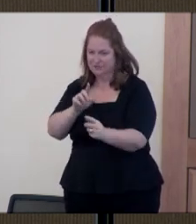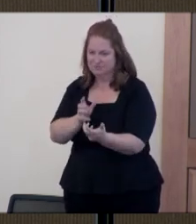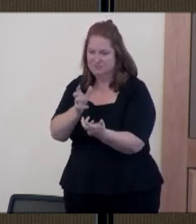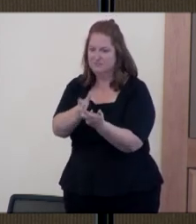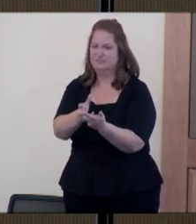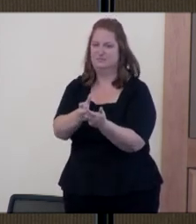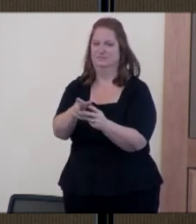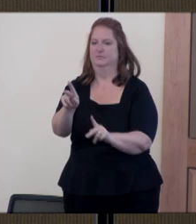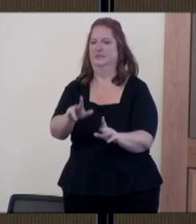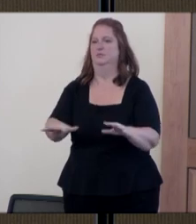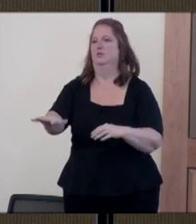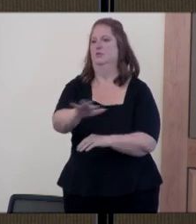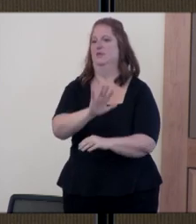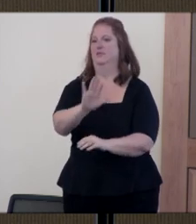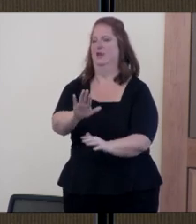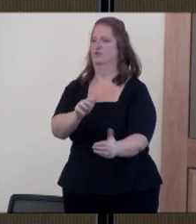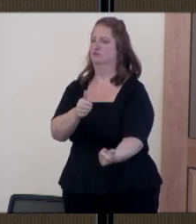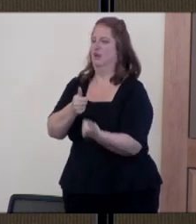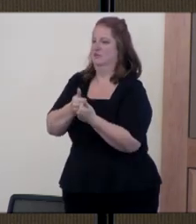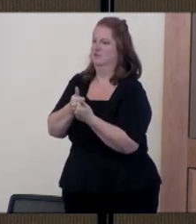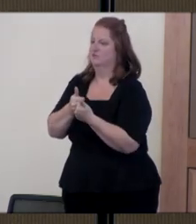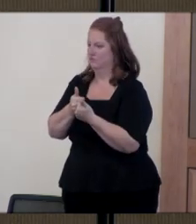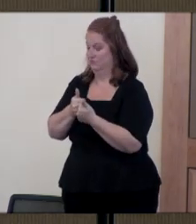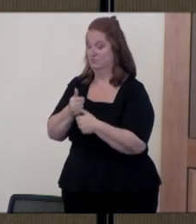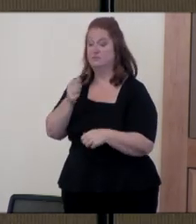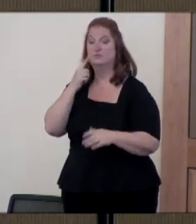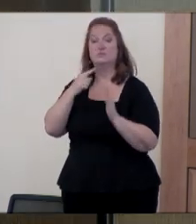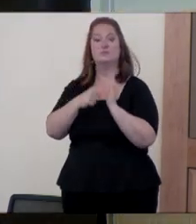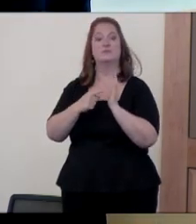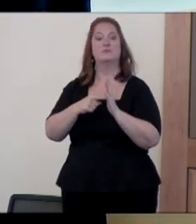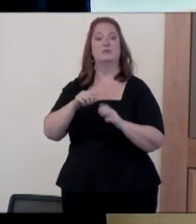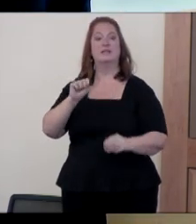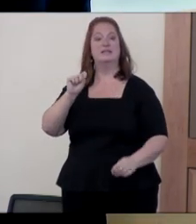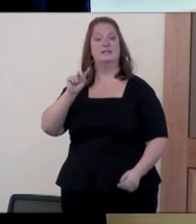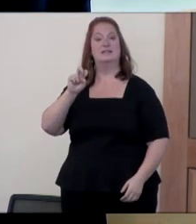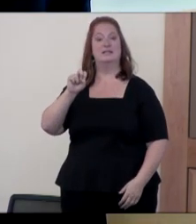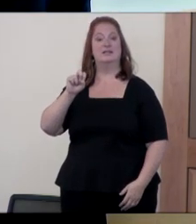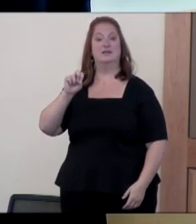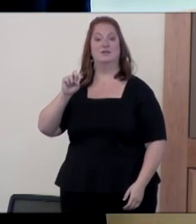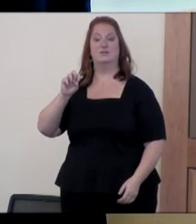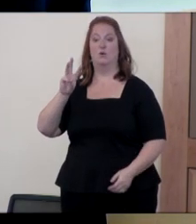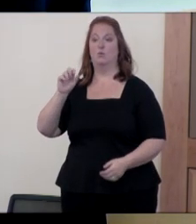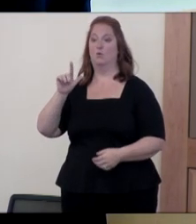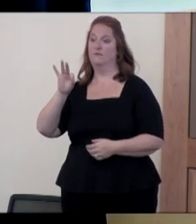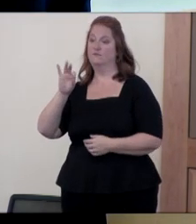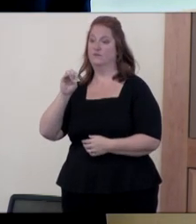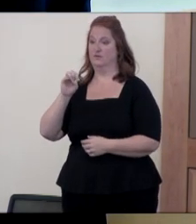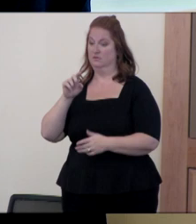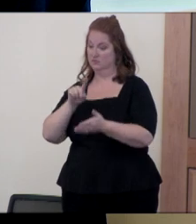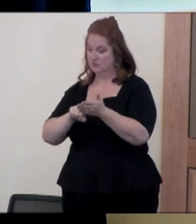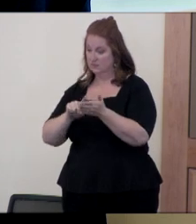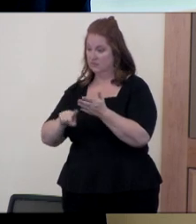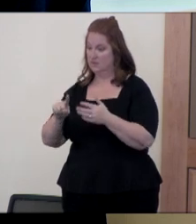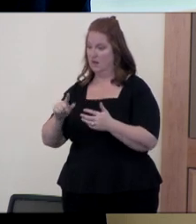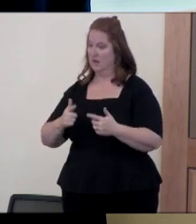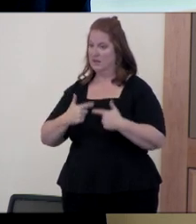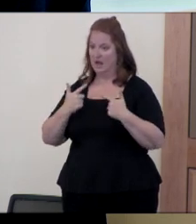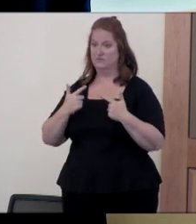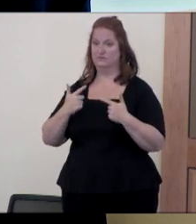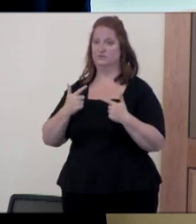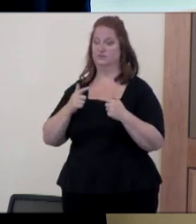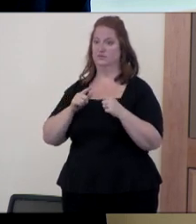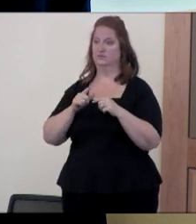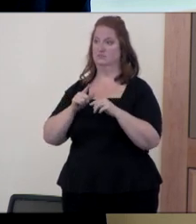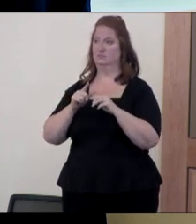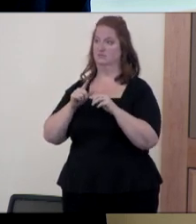challenges. Like our colleague, Steve Wolf, his great work documenting why life expectancy in America continues